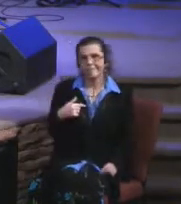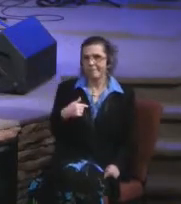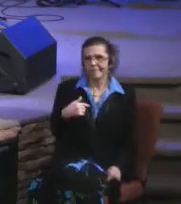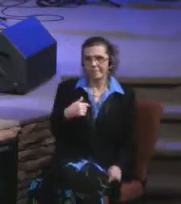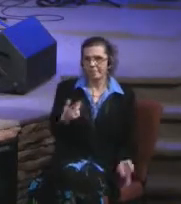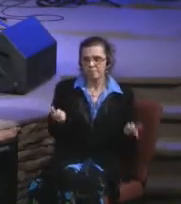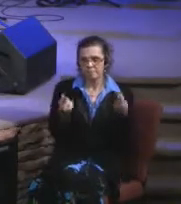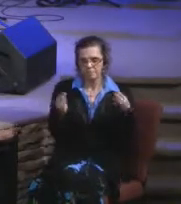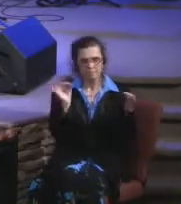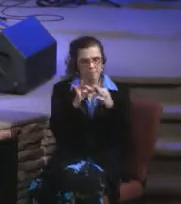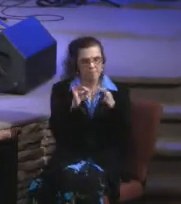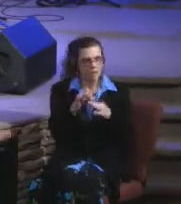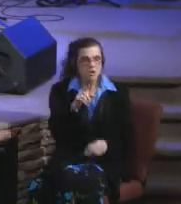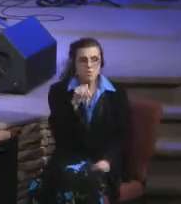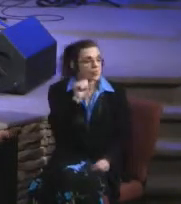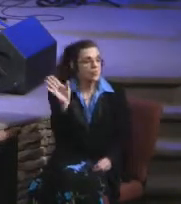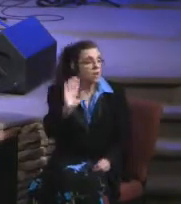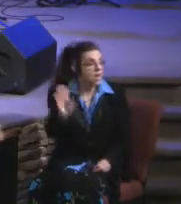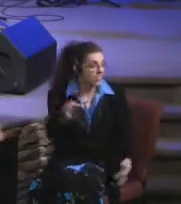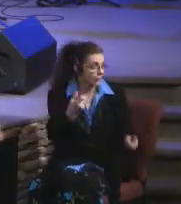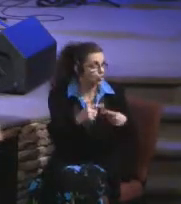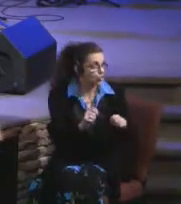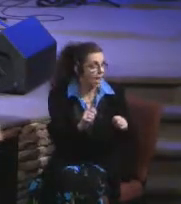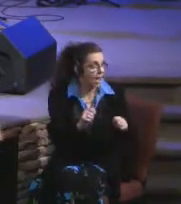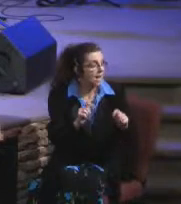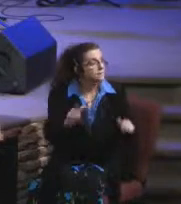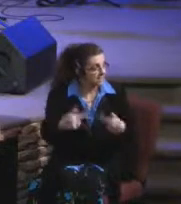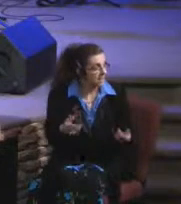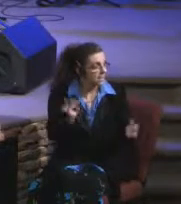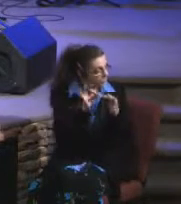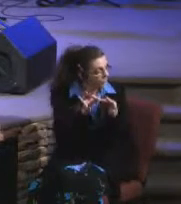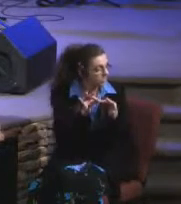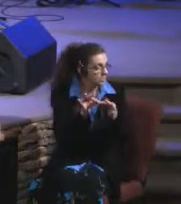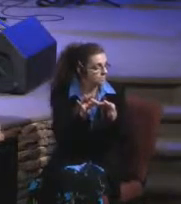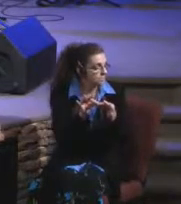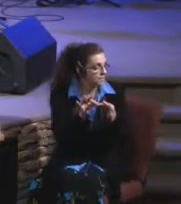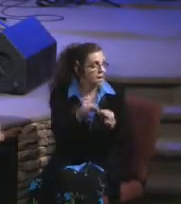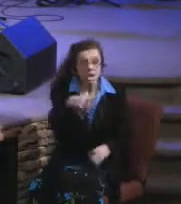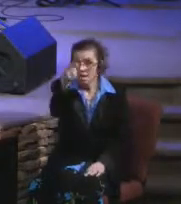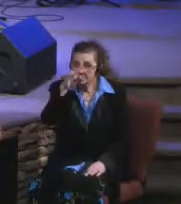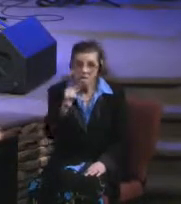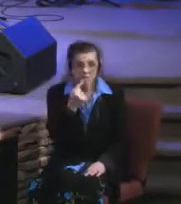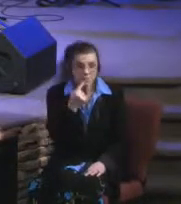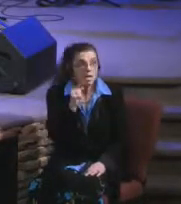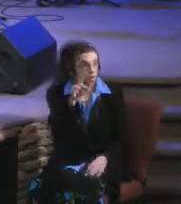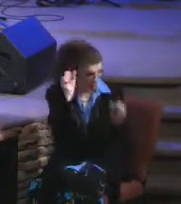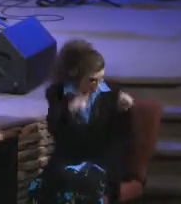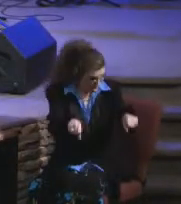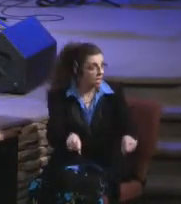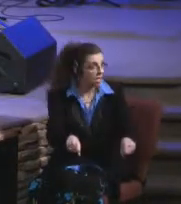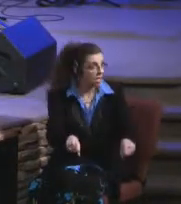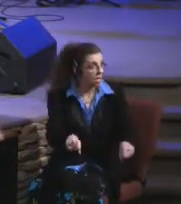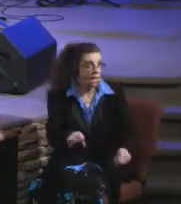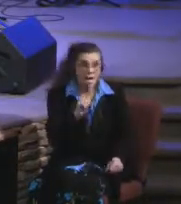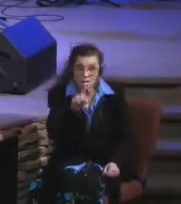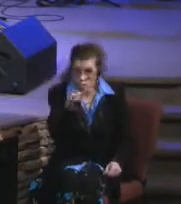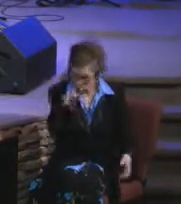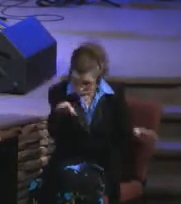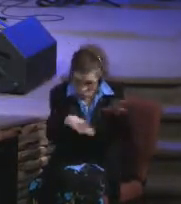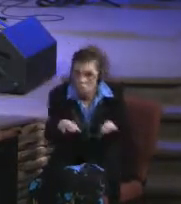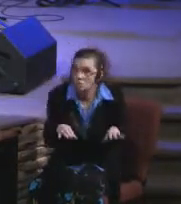won't ever try to live perfect. And when God says you can, and he calls you to do